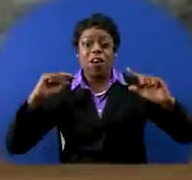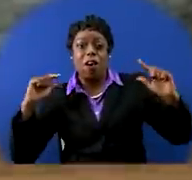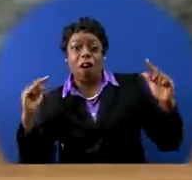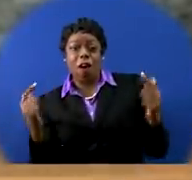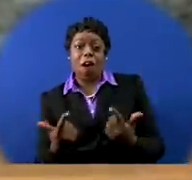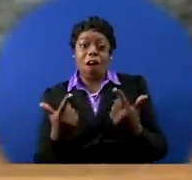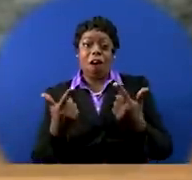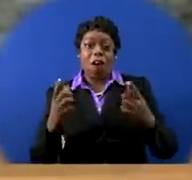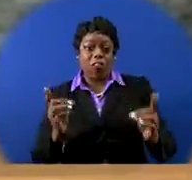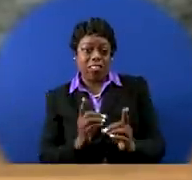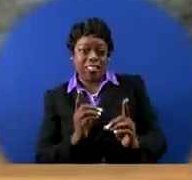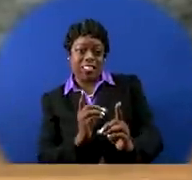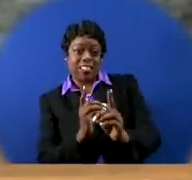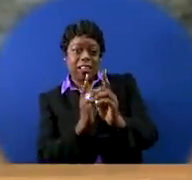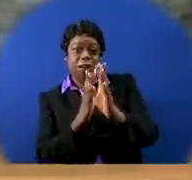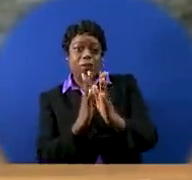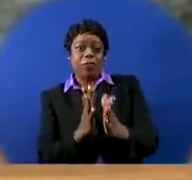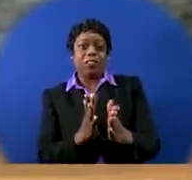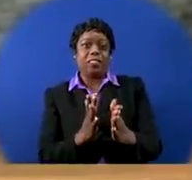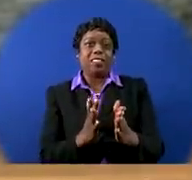all the disciples